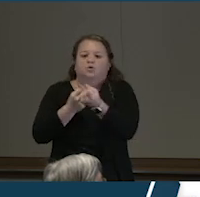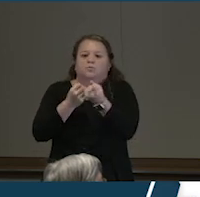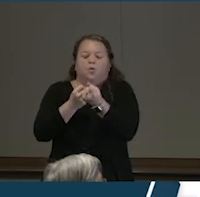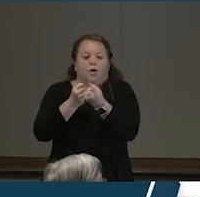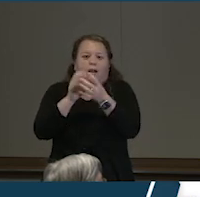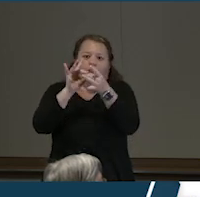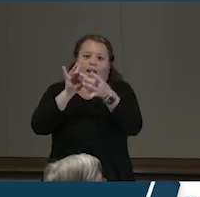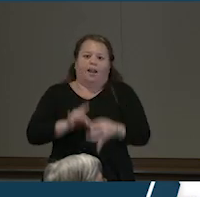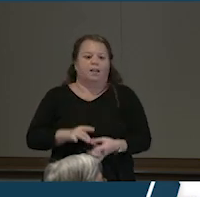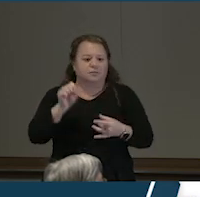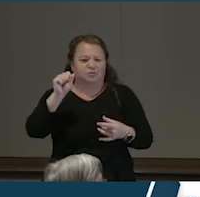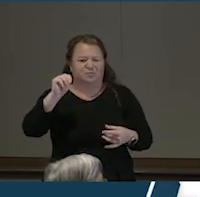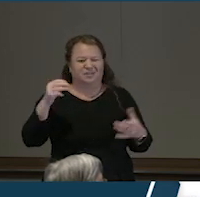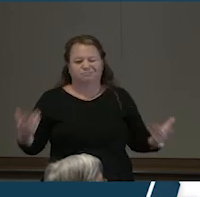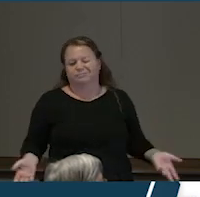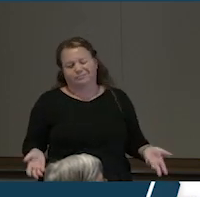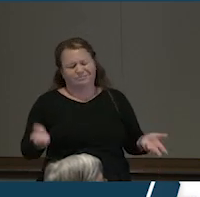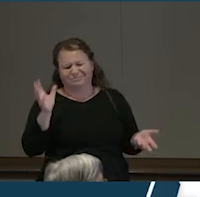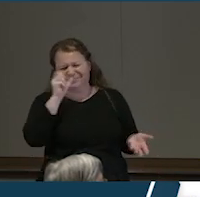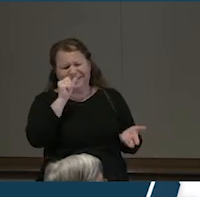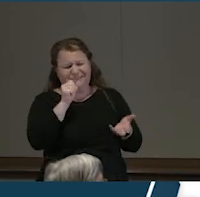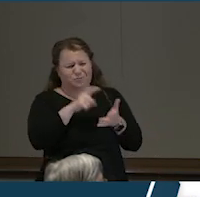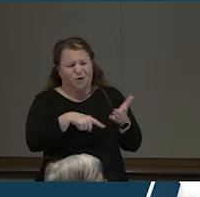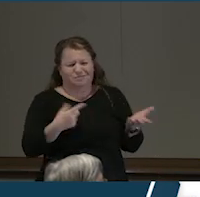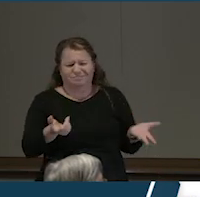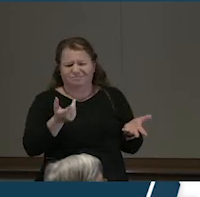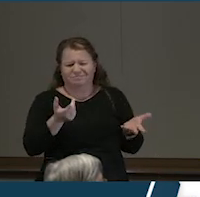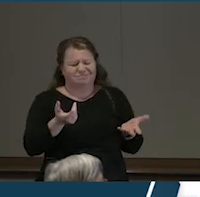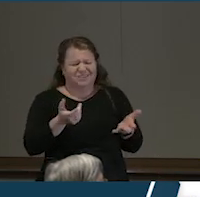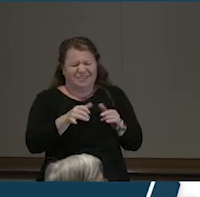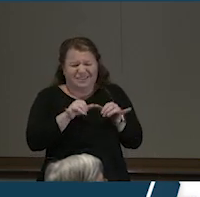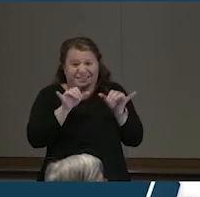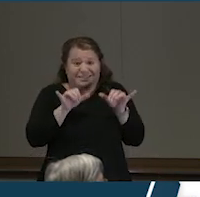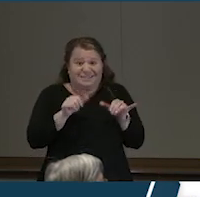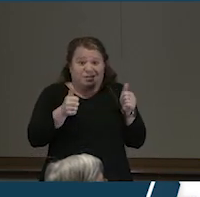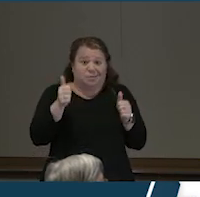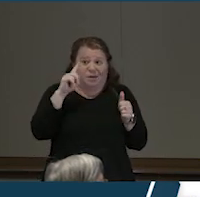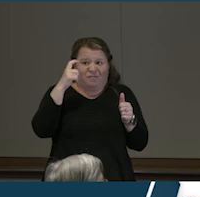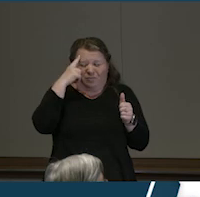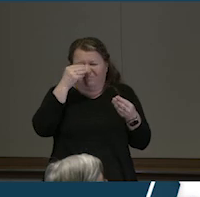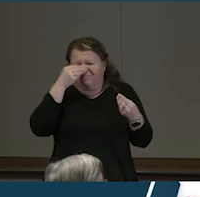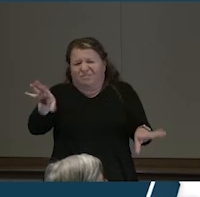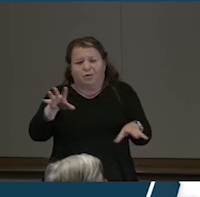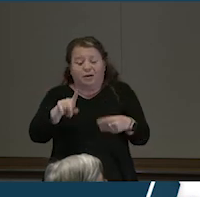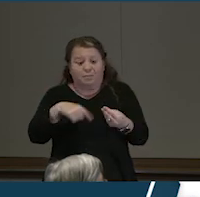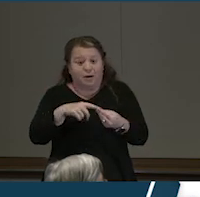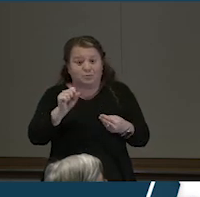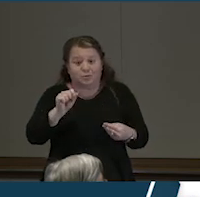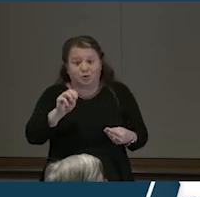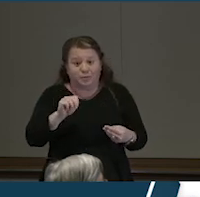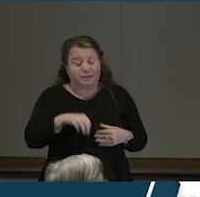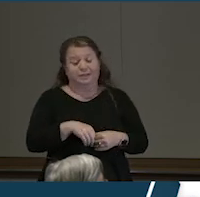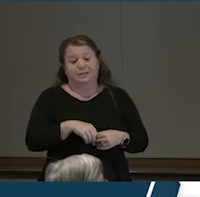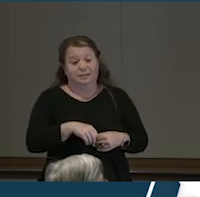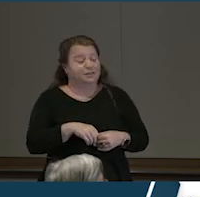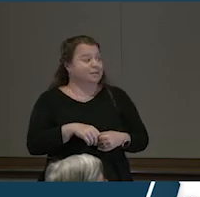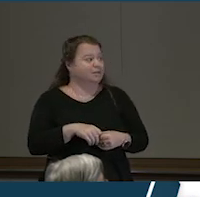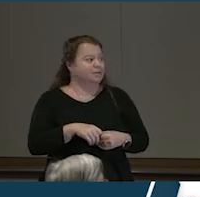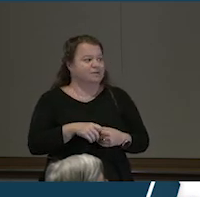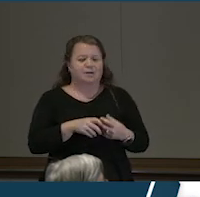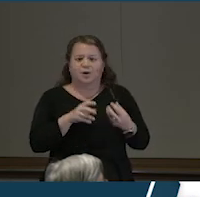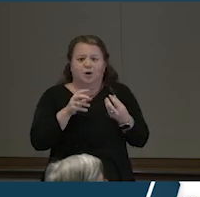what? The systems don't care what you say on social media, because there's more and more information. We'll